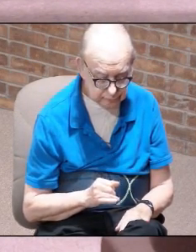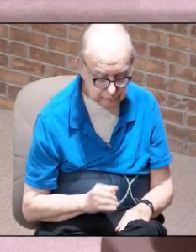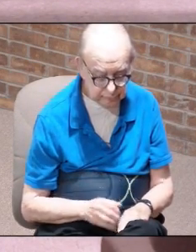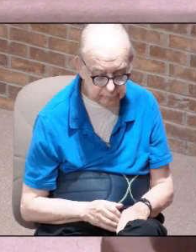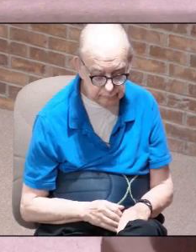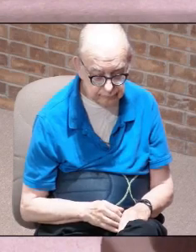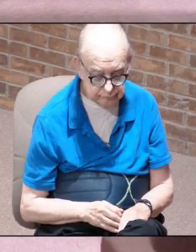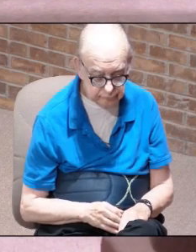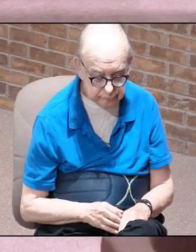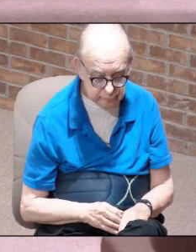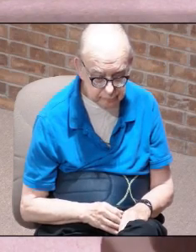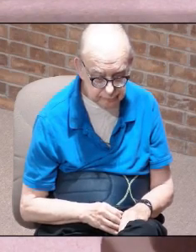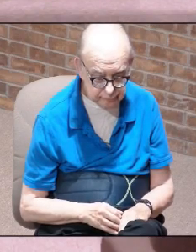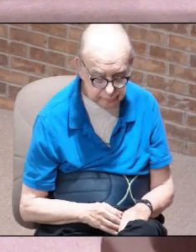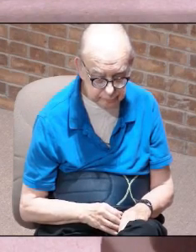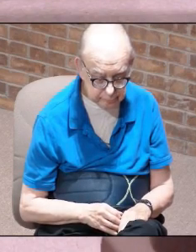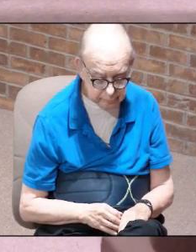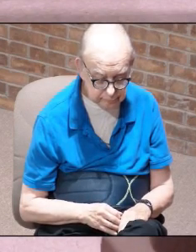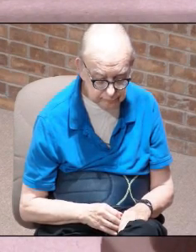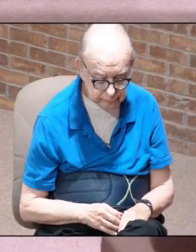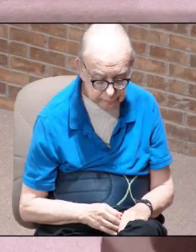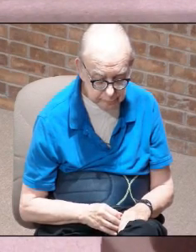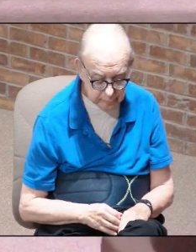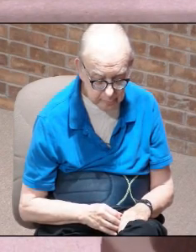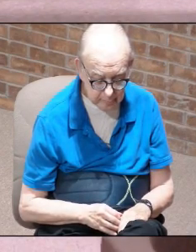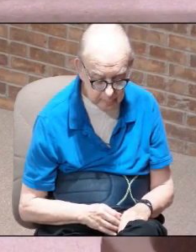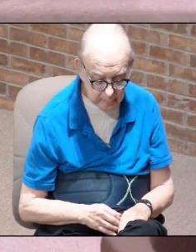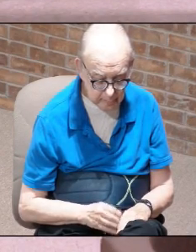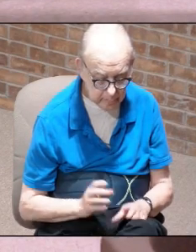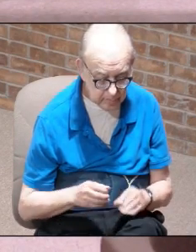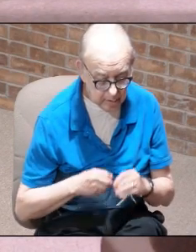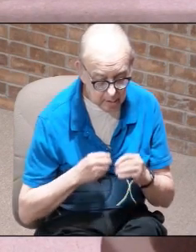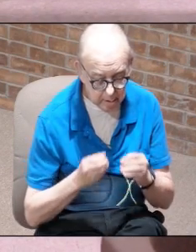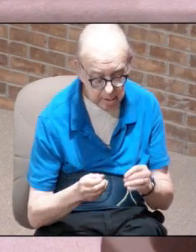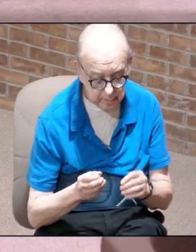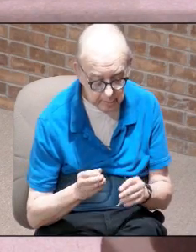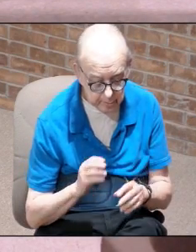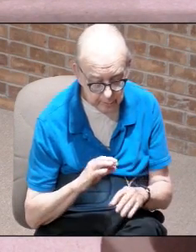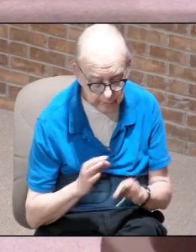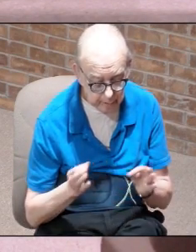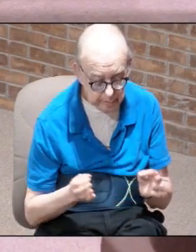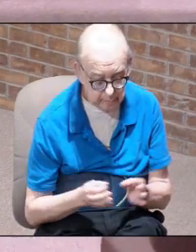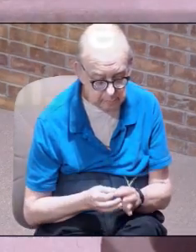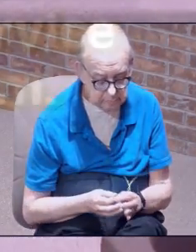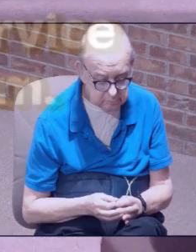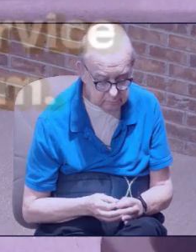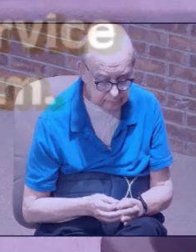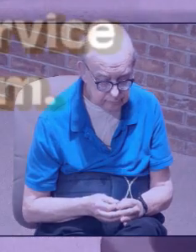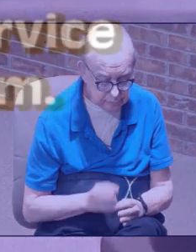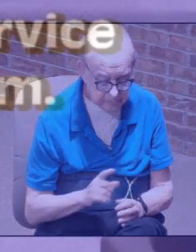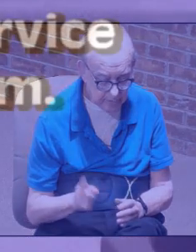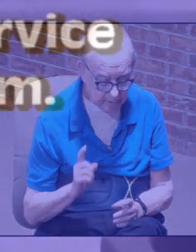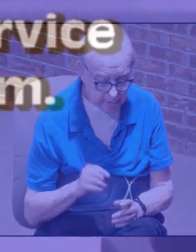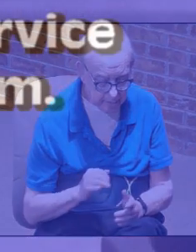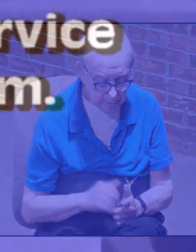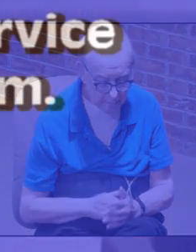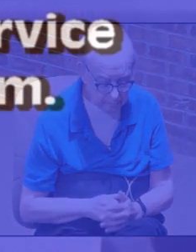that. Give it to them. They need it.